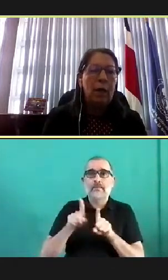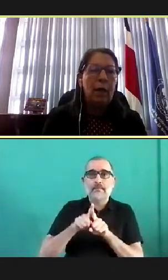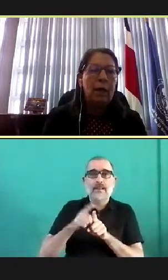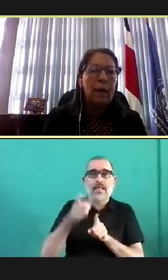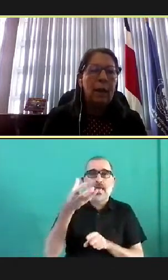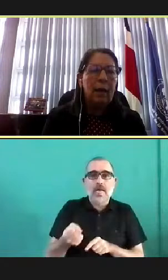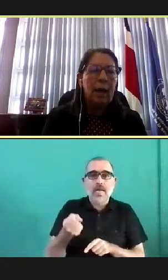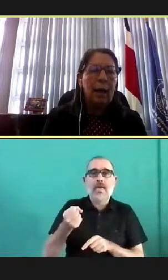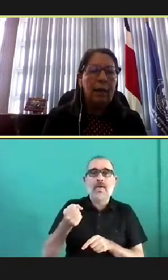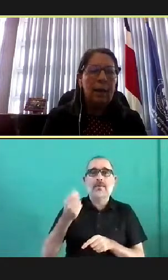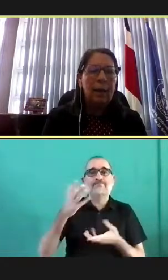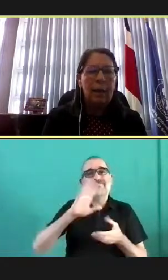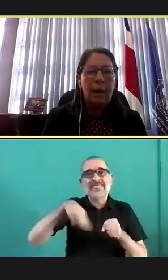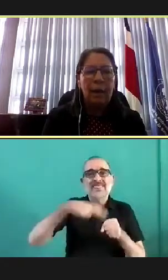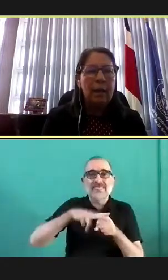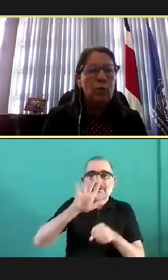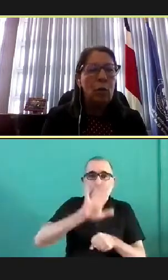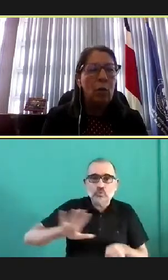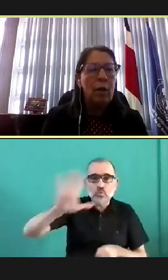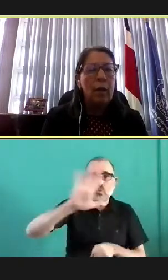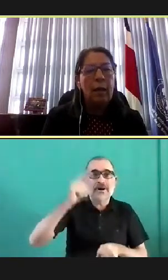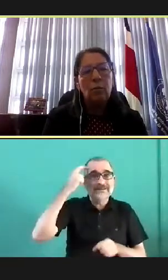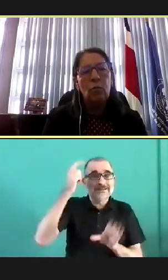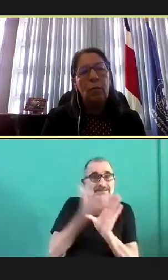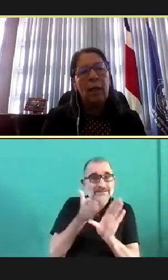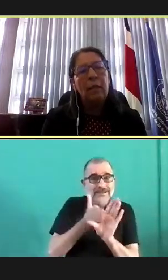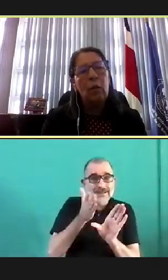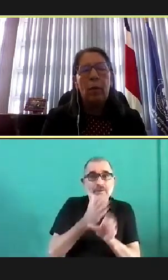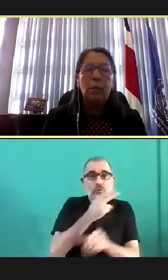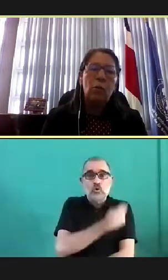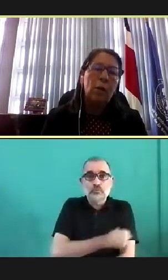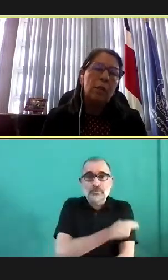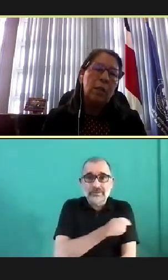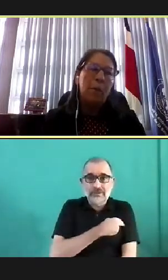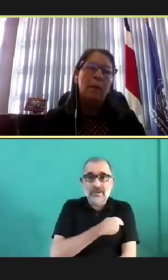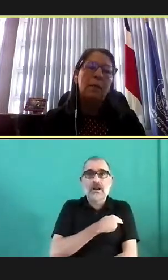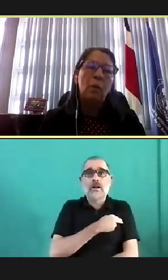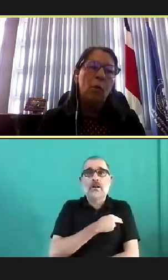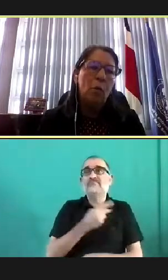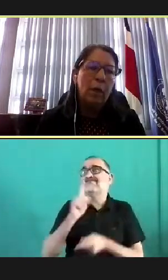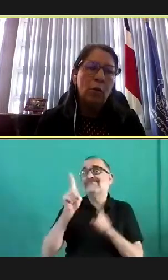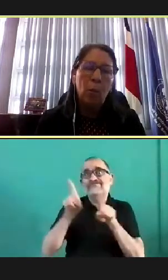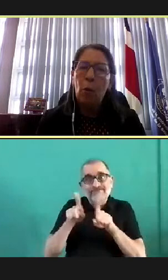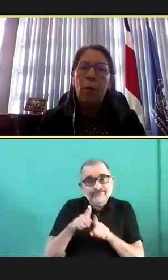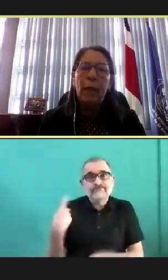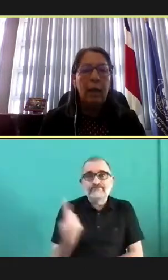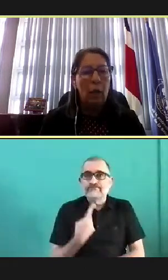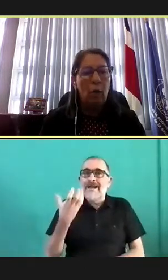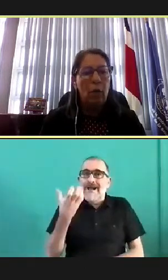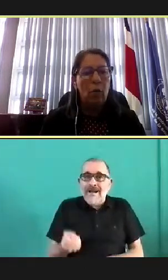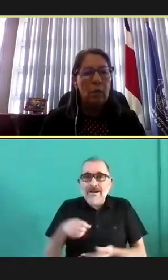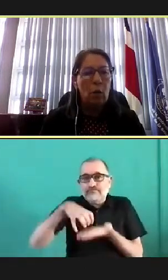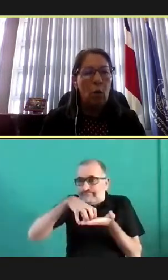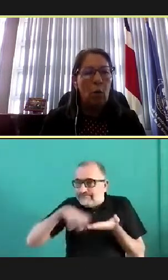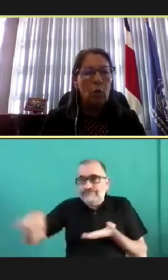and we also have the psychological counseling